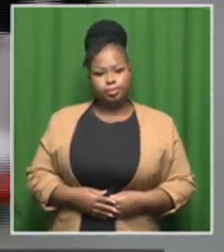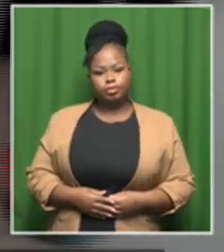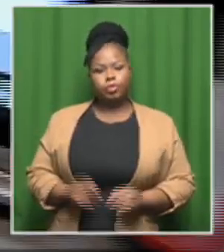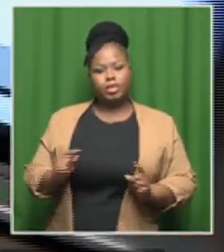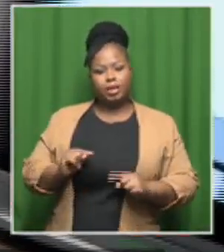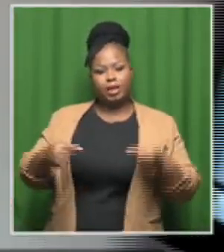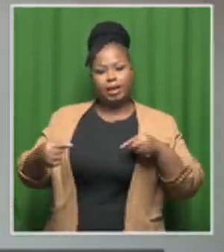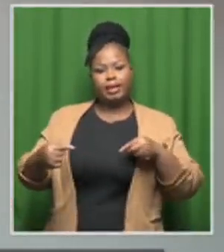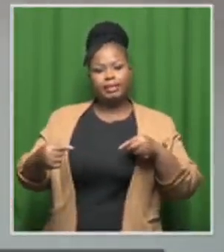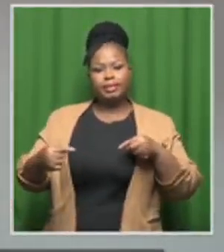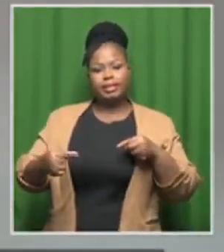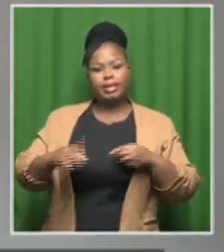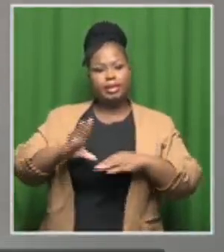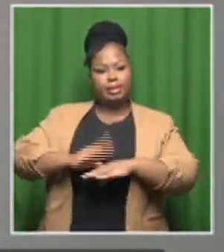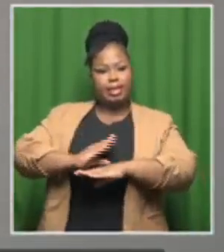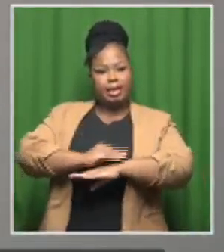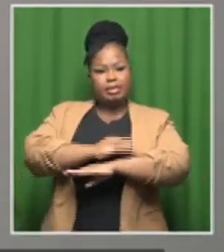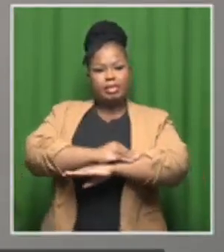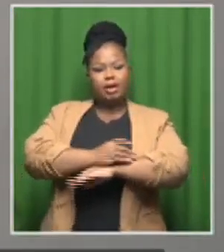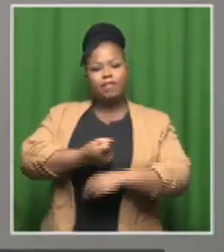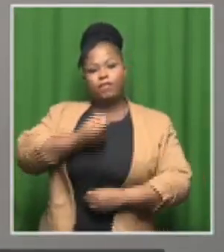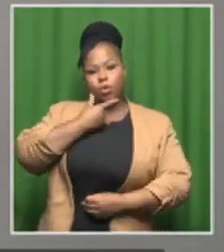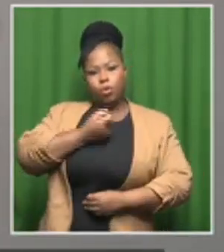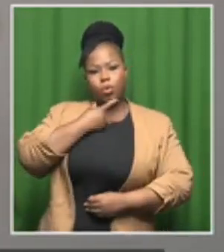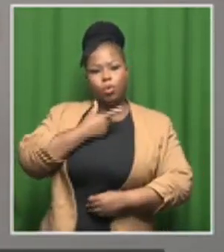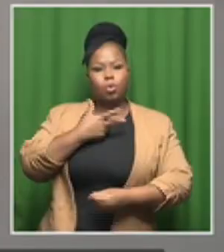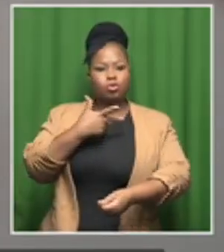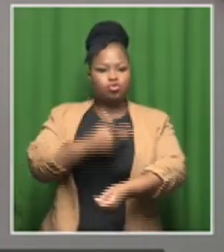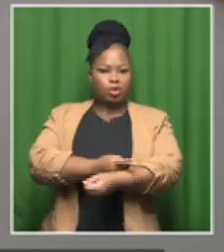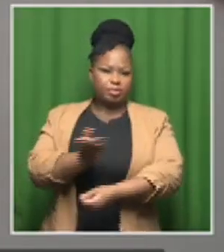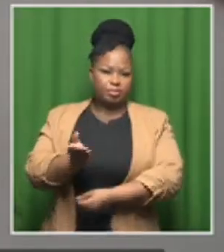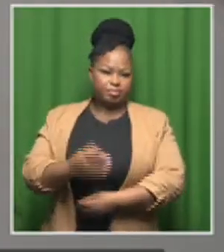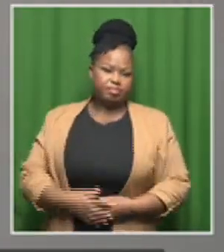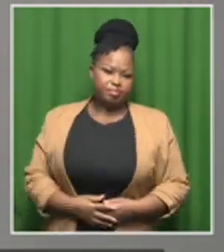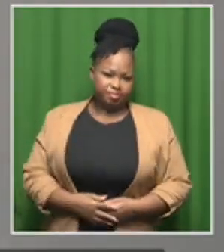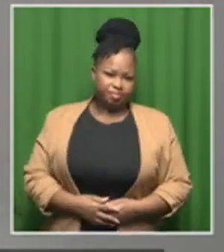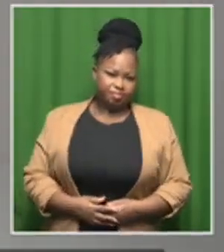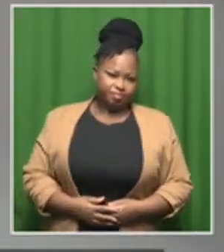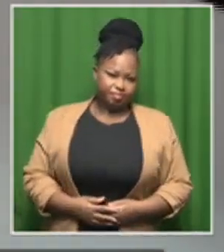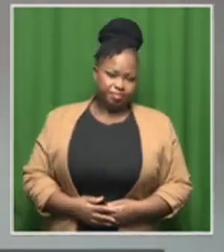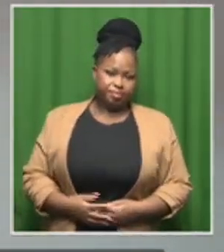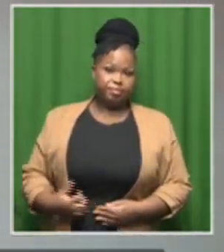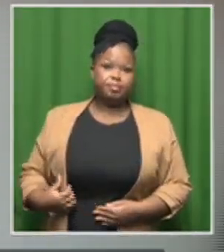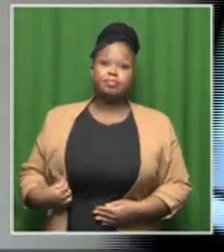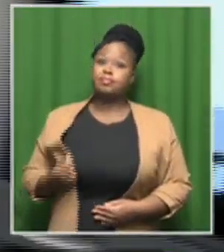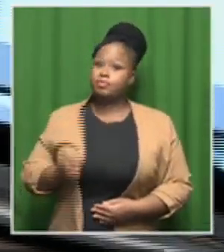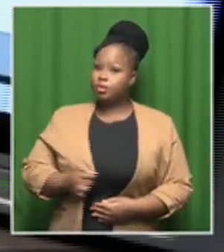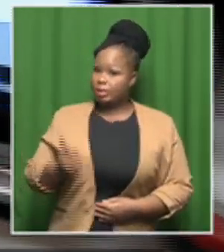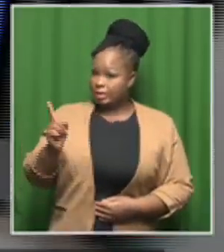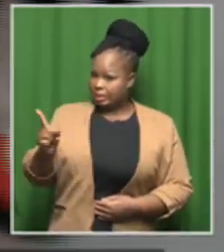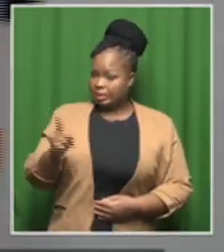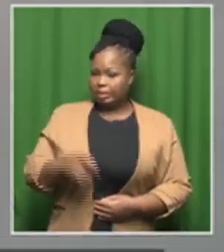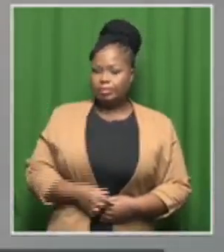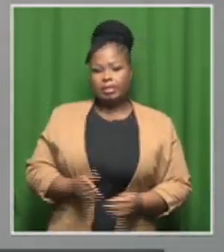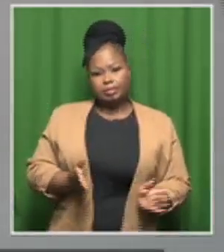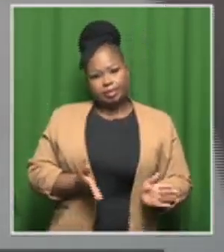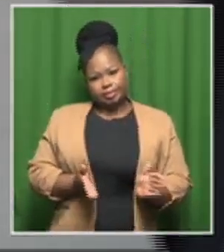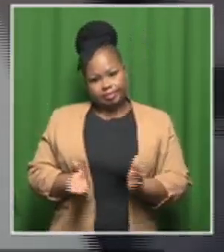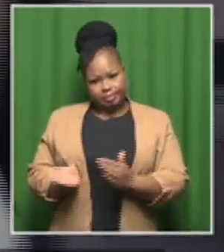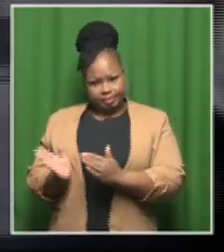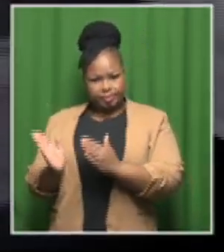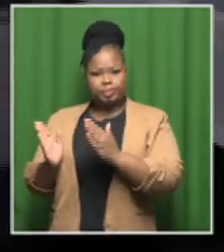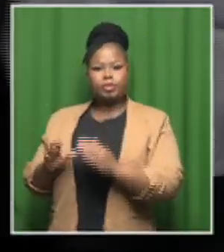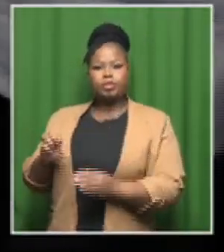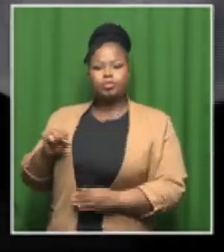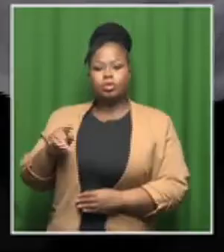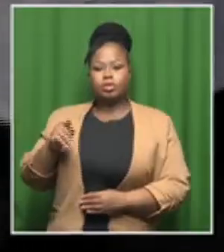anti-cancer drugs and also with the anti-COVID drug. All right. Yeah. Prof, let me leave you here to do some work as I make my way to Sibusiso